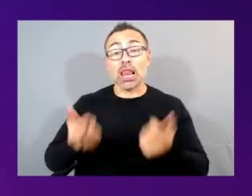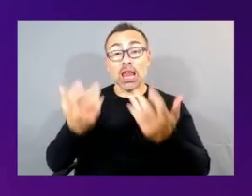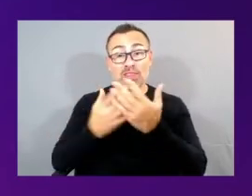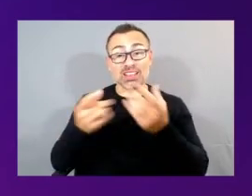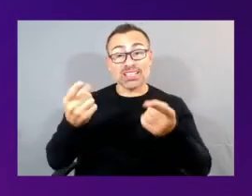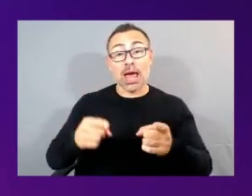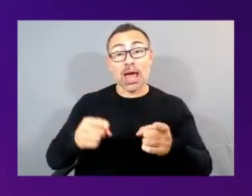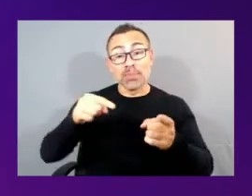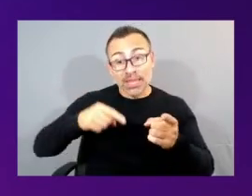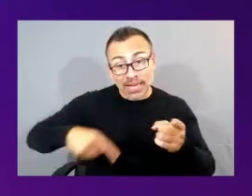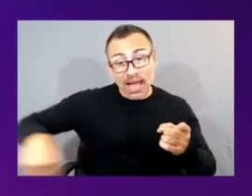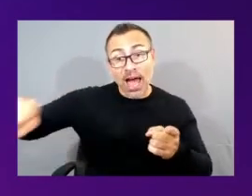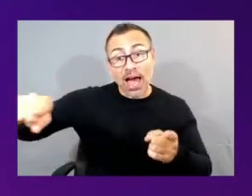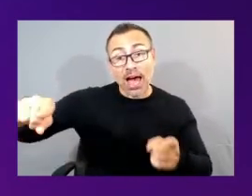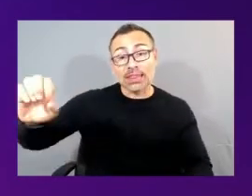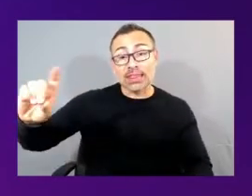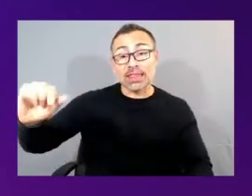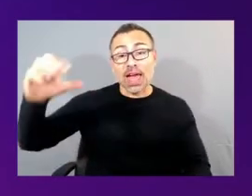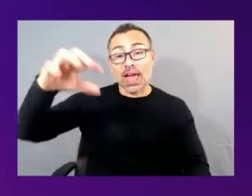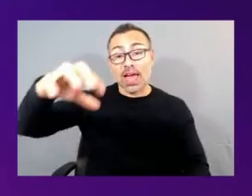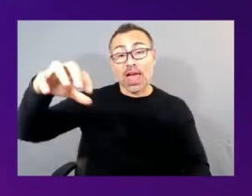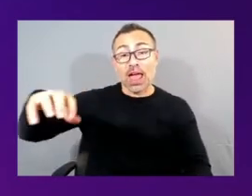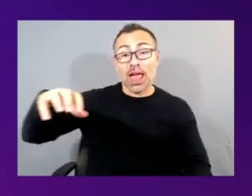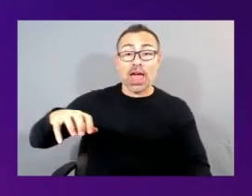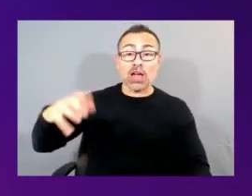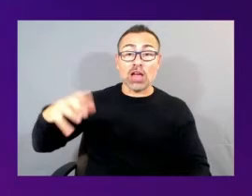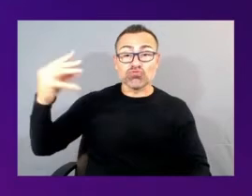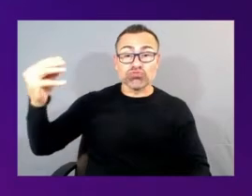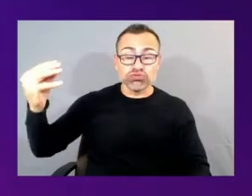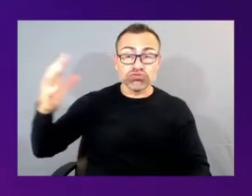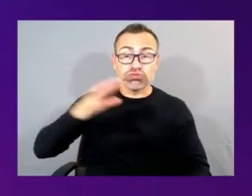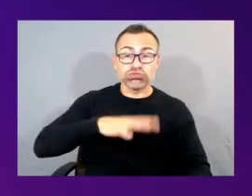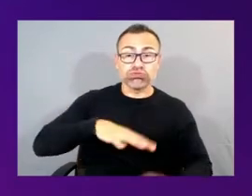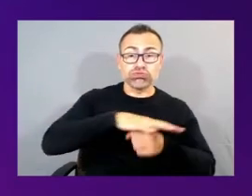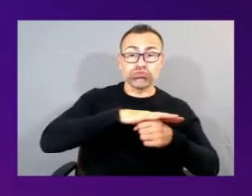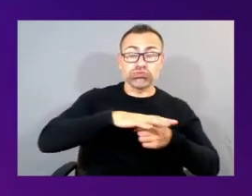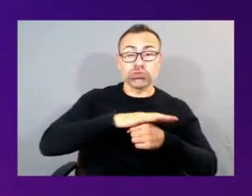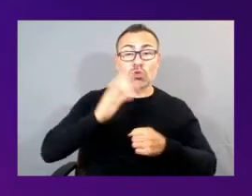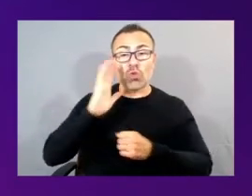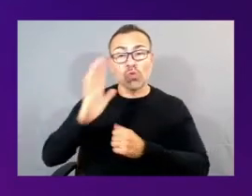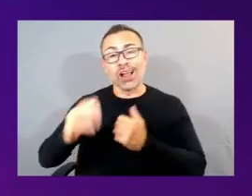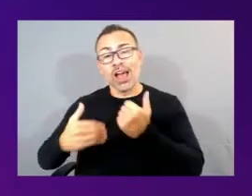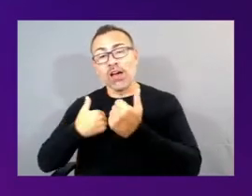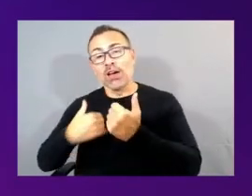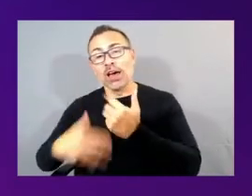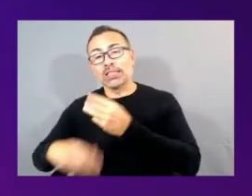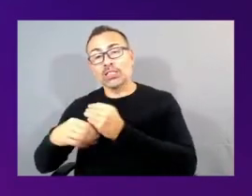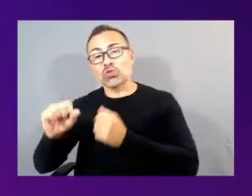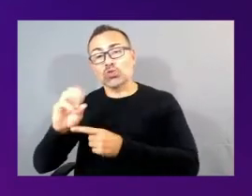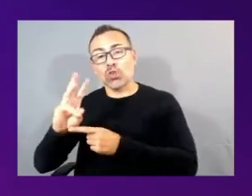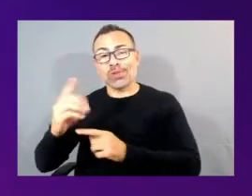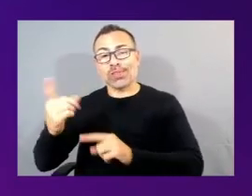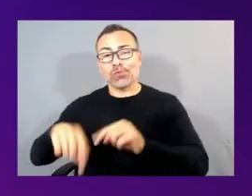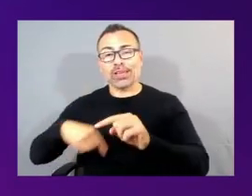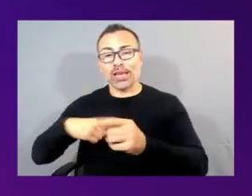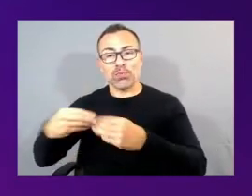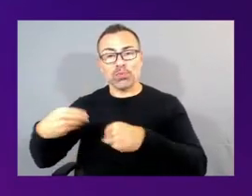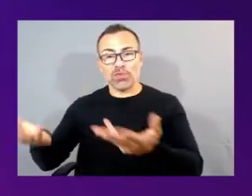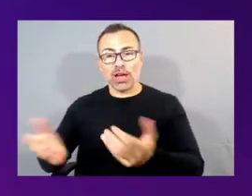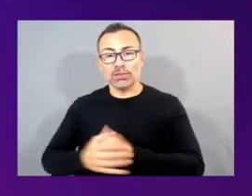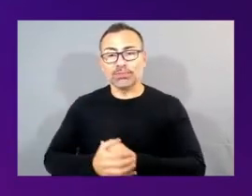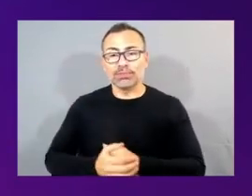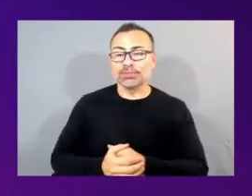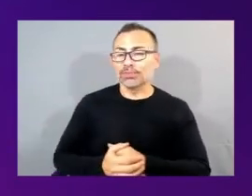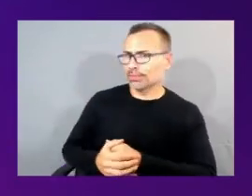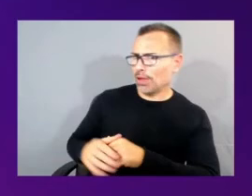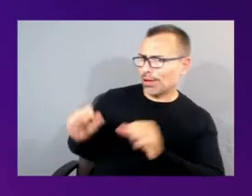can just add on top of whatever we provide. Amazing. Then how does one get started? Well, simply reach out to me or